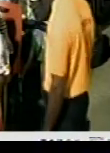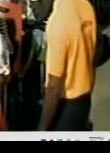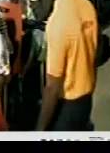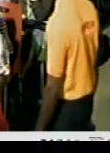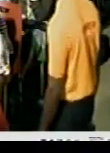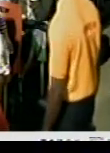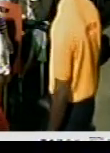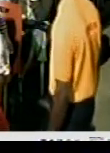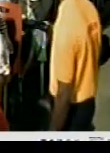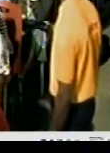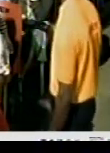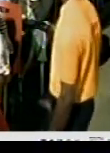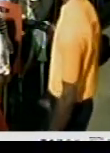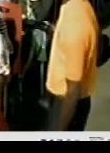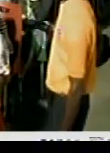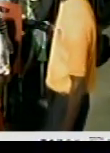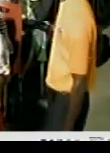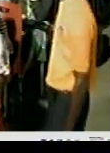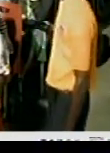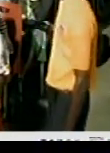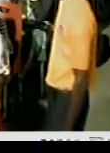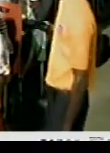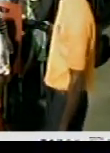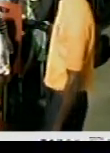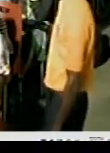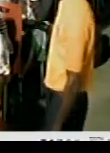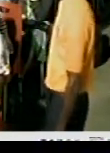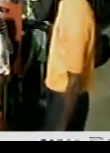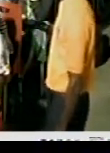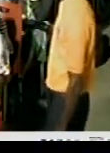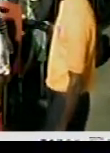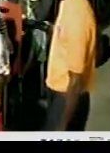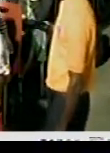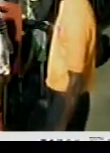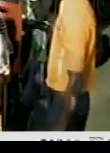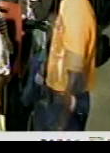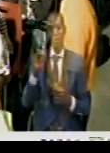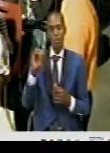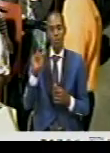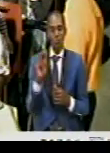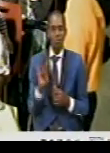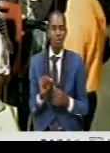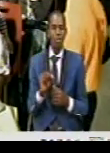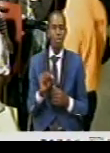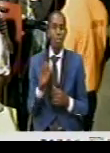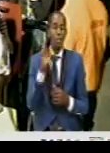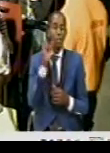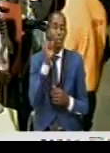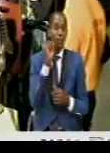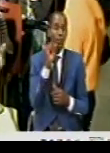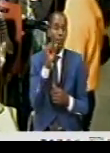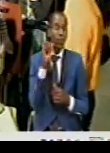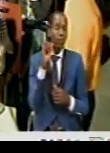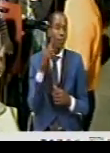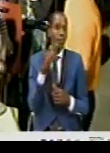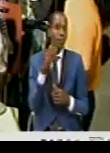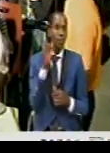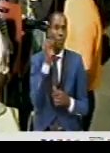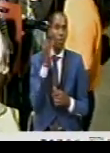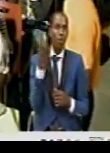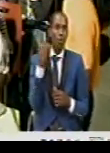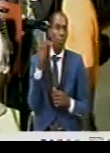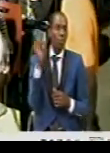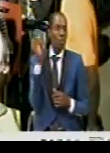from Cameroon. The flight took over down there, and this is coming from Emmanuel from Limbe,